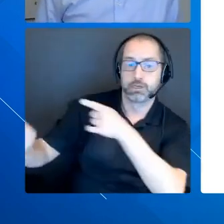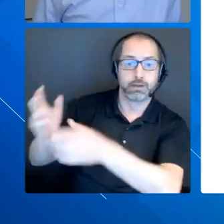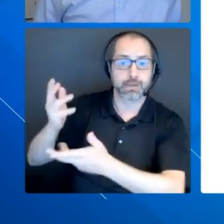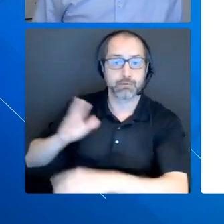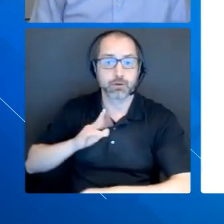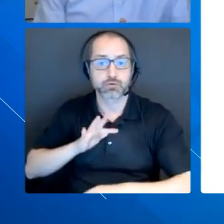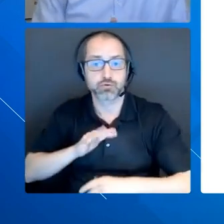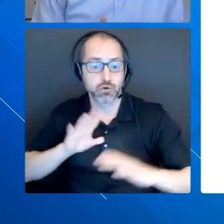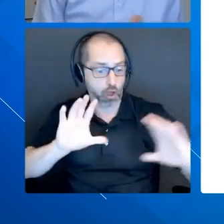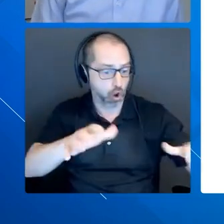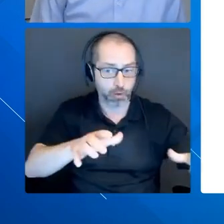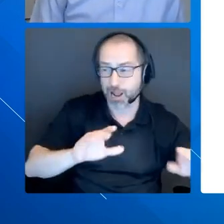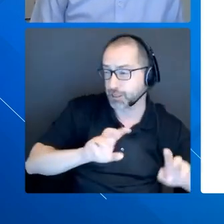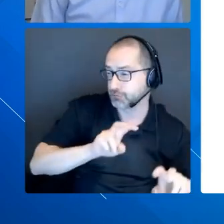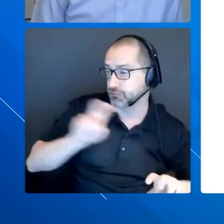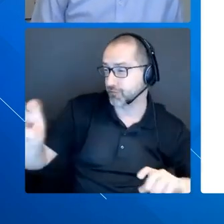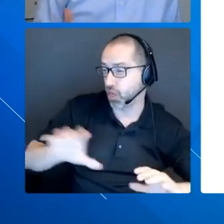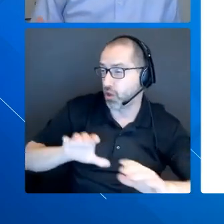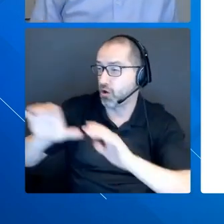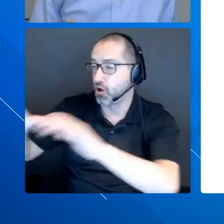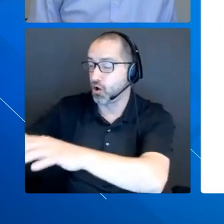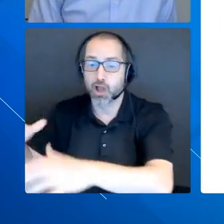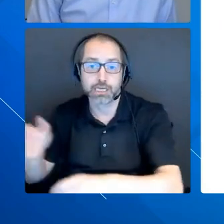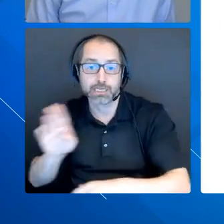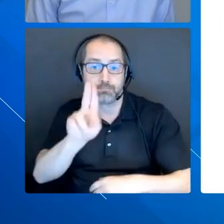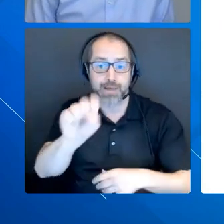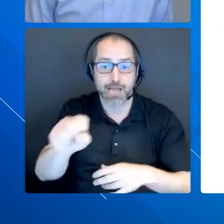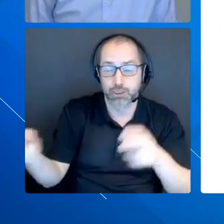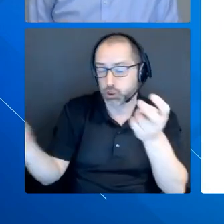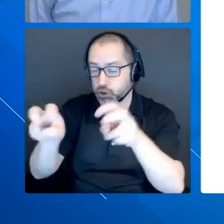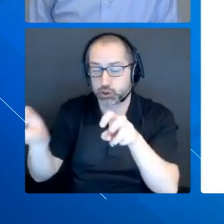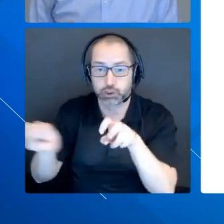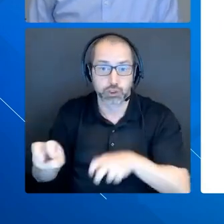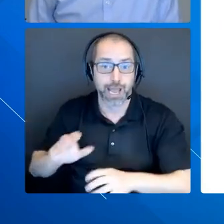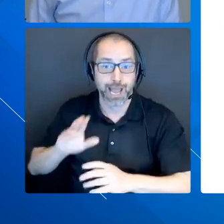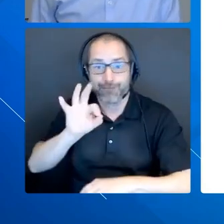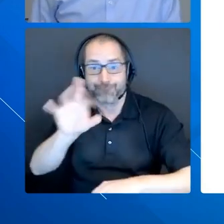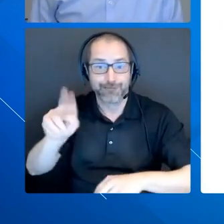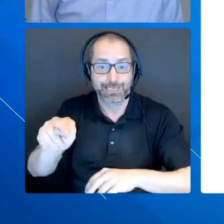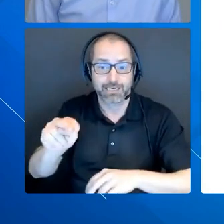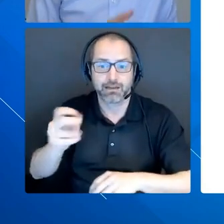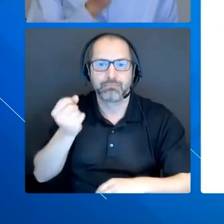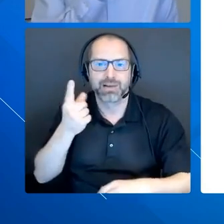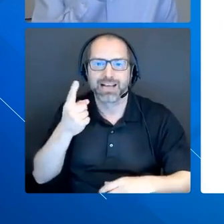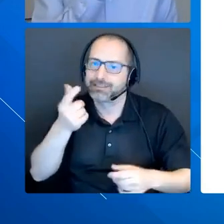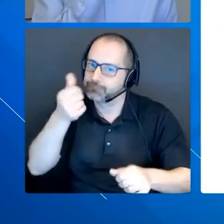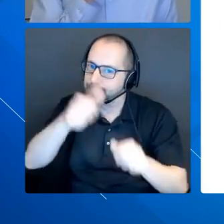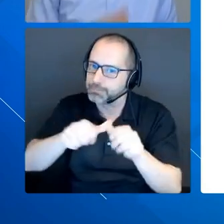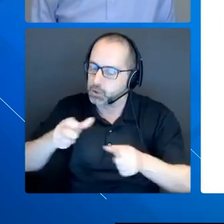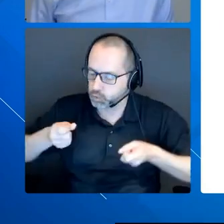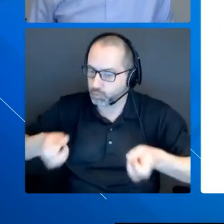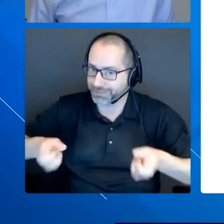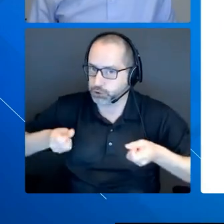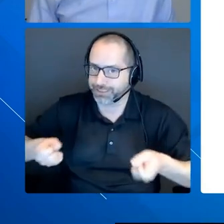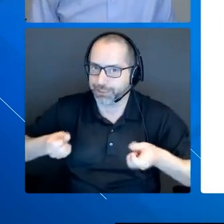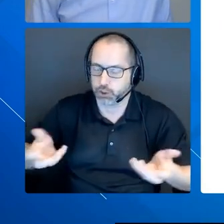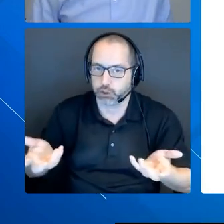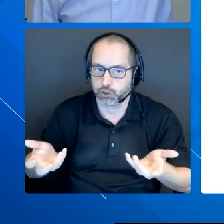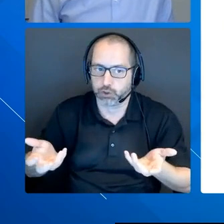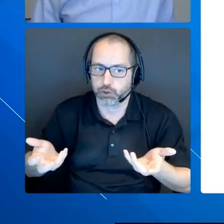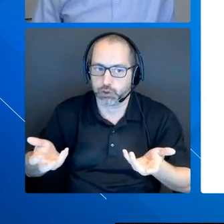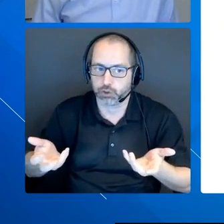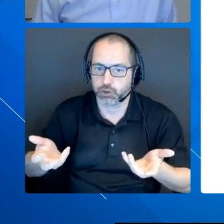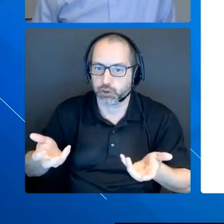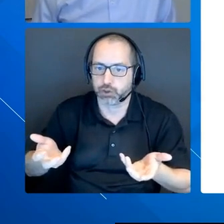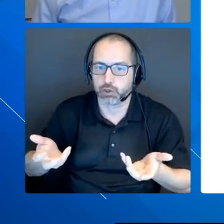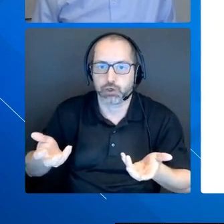all psyched out. Okay, get on the bus, load it up. Let's go to this cool event. What about your users in wheelchairs? What about users who have